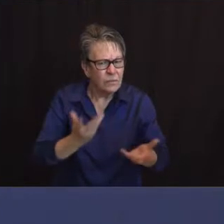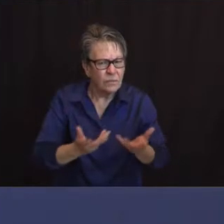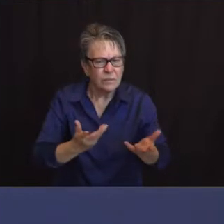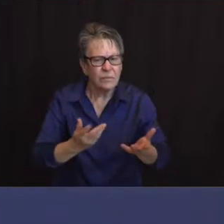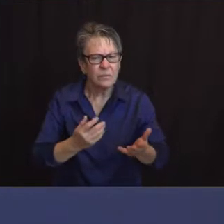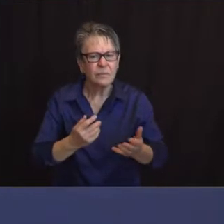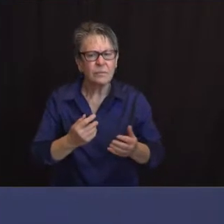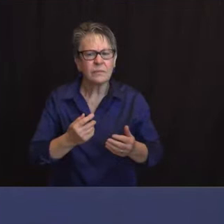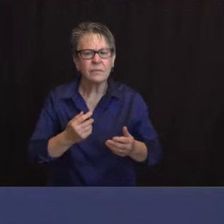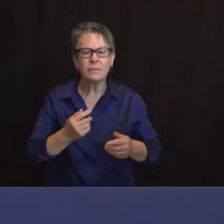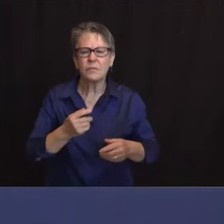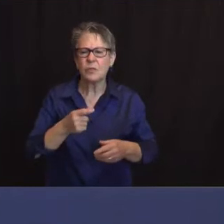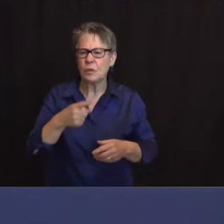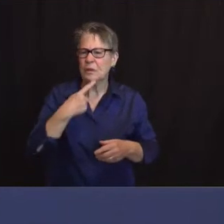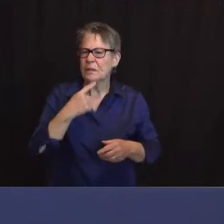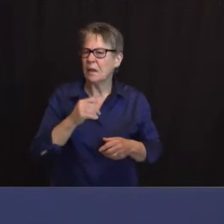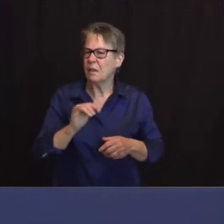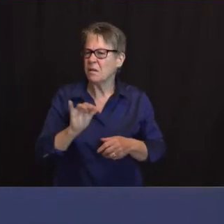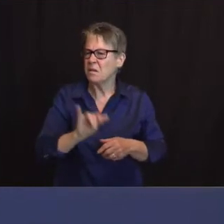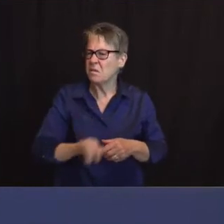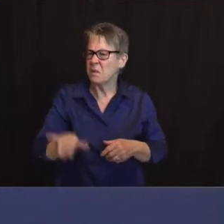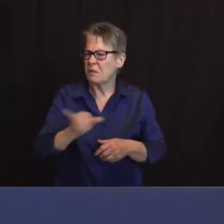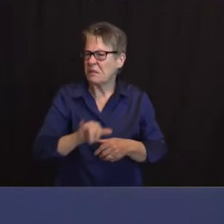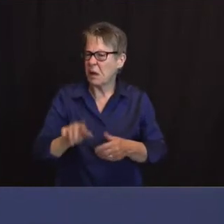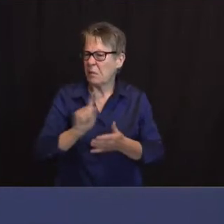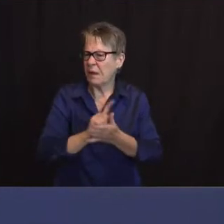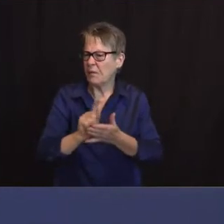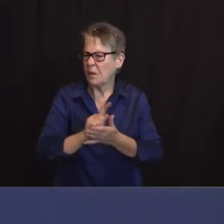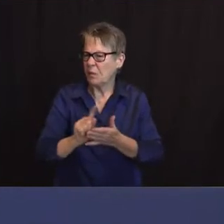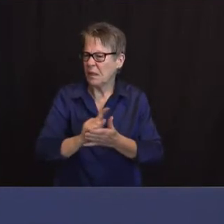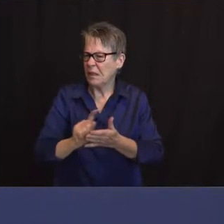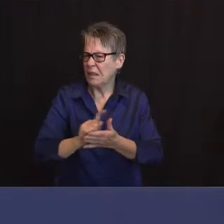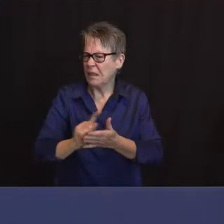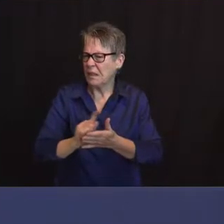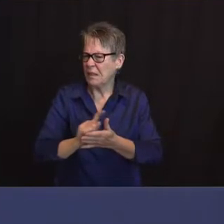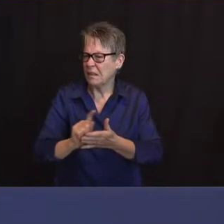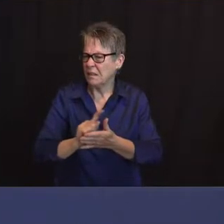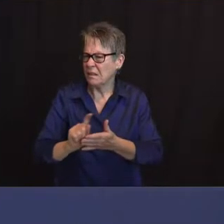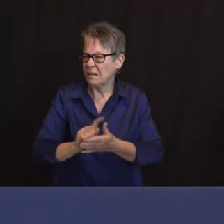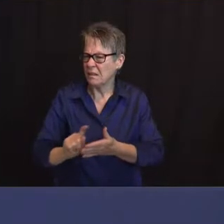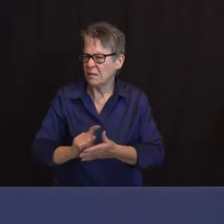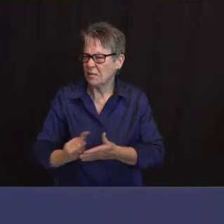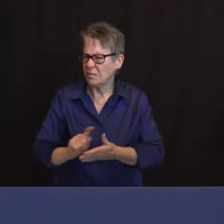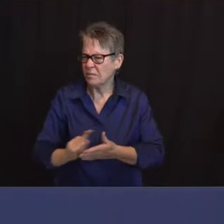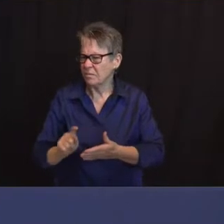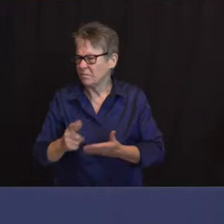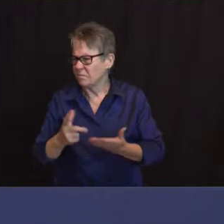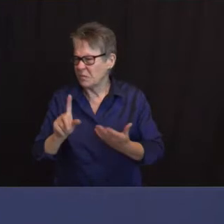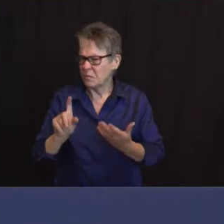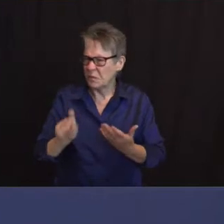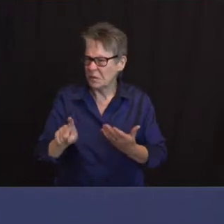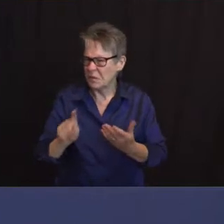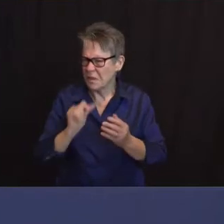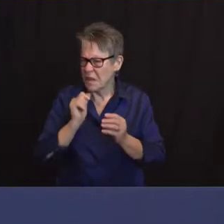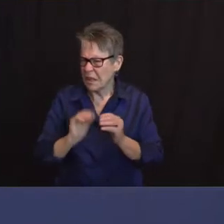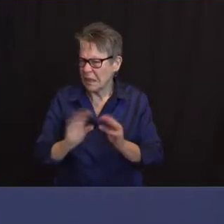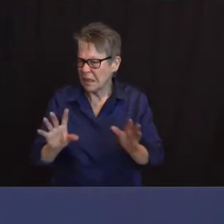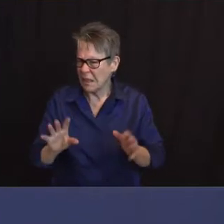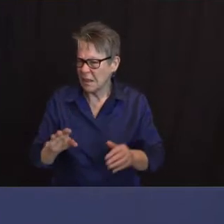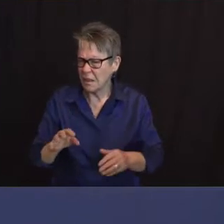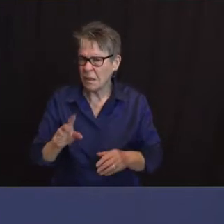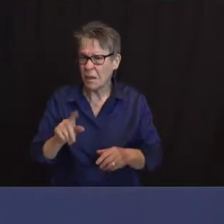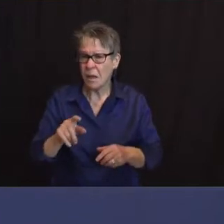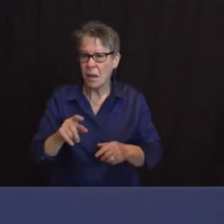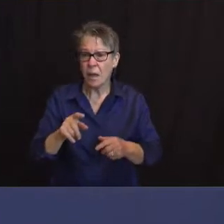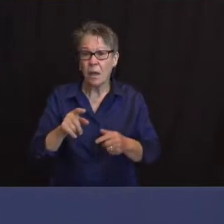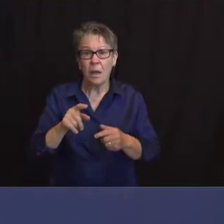of cases that are traced back to an infection that could have taken place weeks or months ago? For you, Governor, I butchered the question